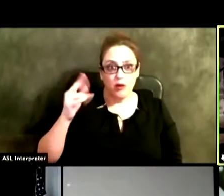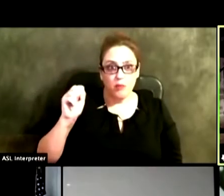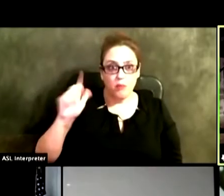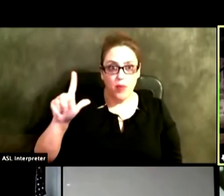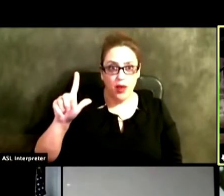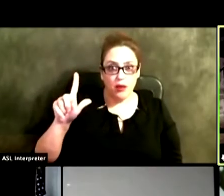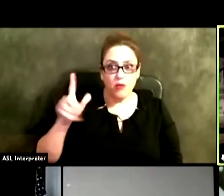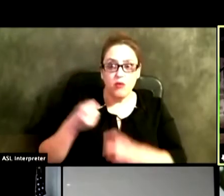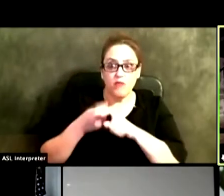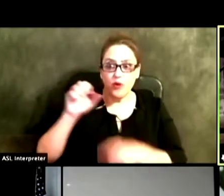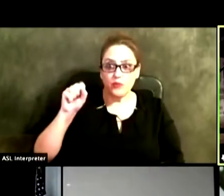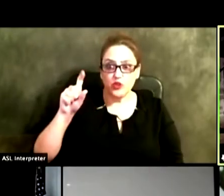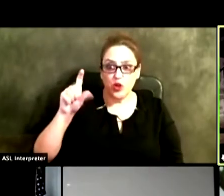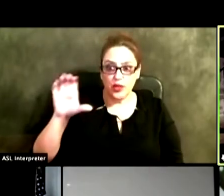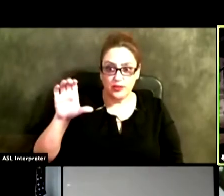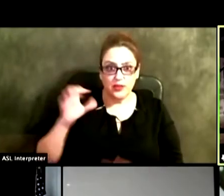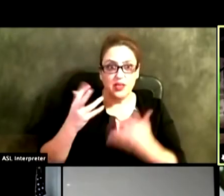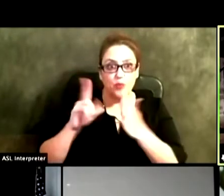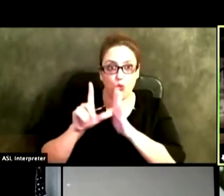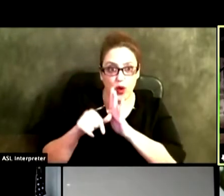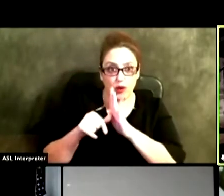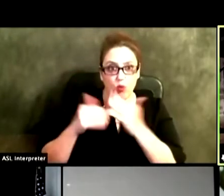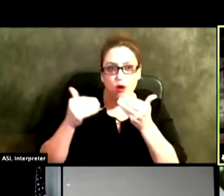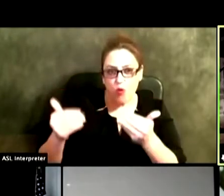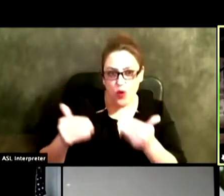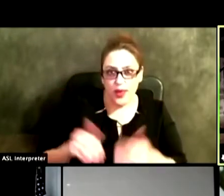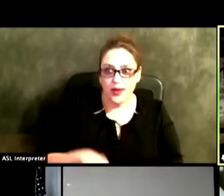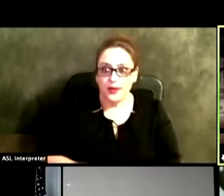has been waiting a while. Michael, go ahead.